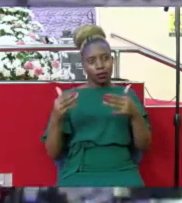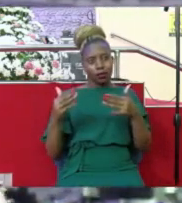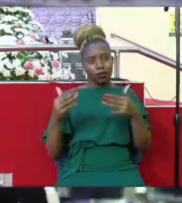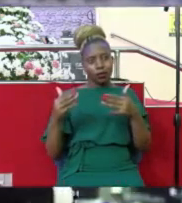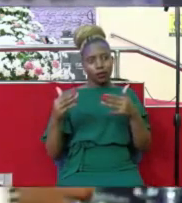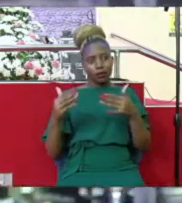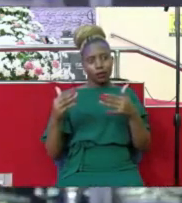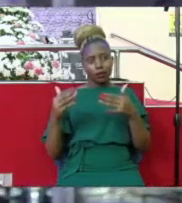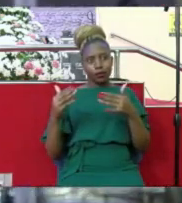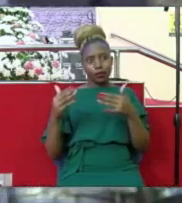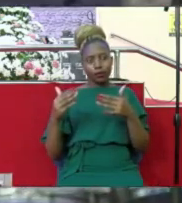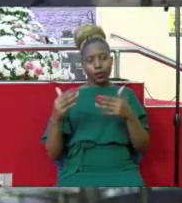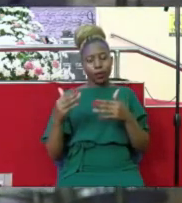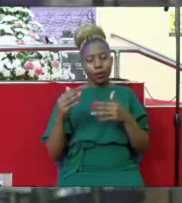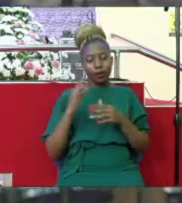that it had the ability